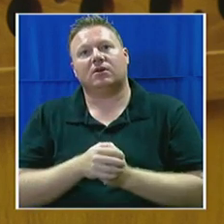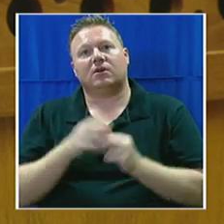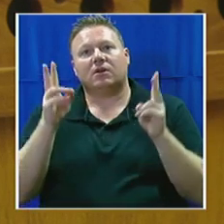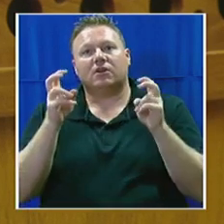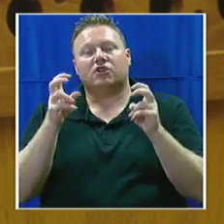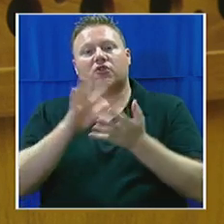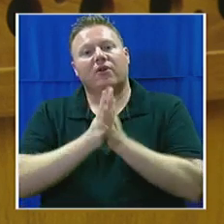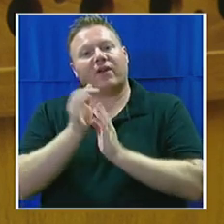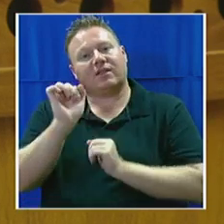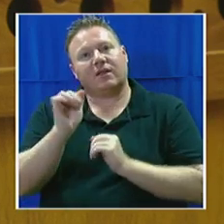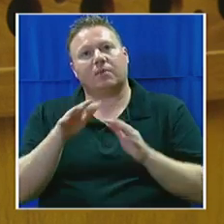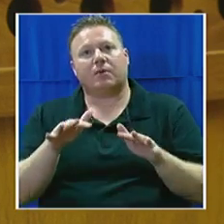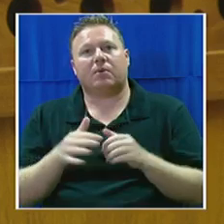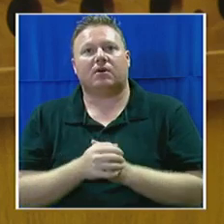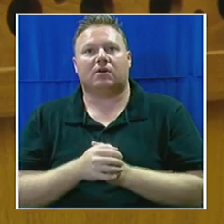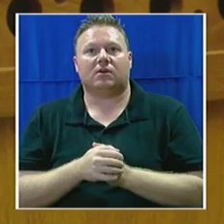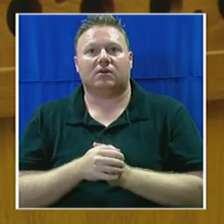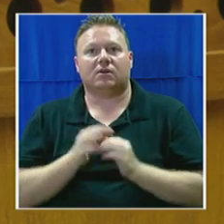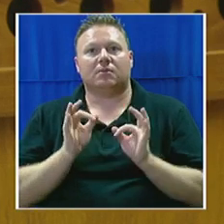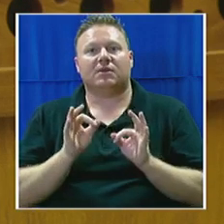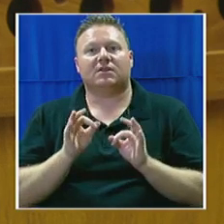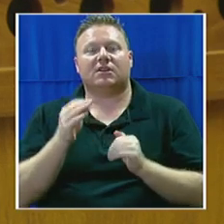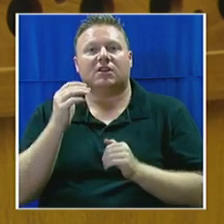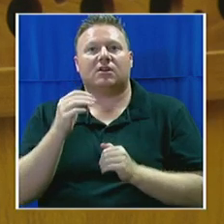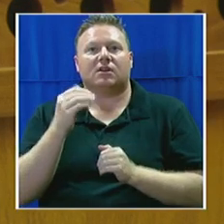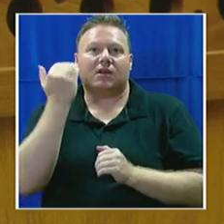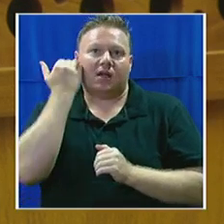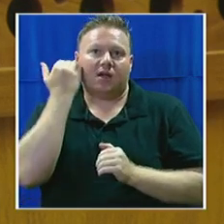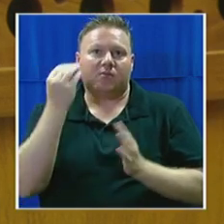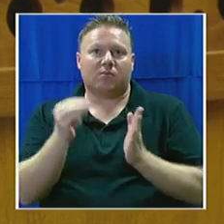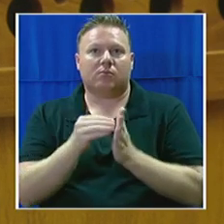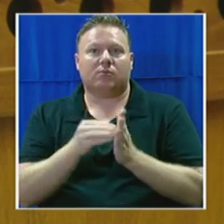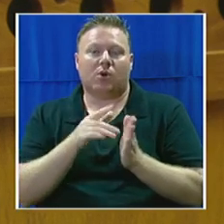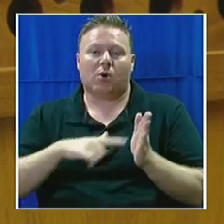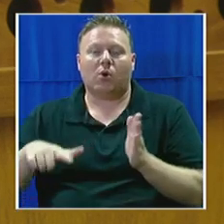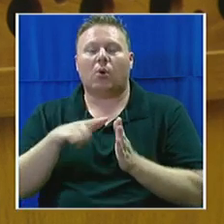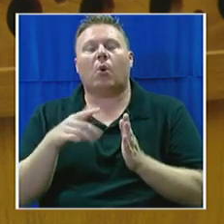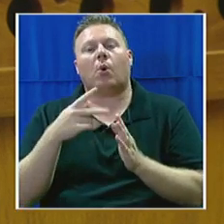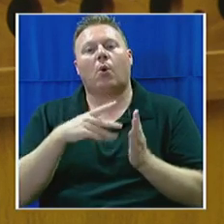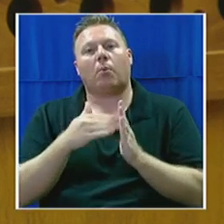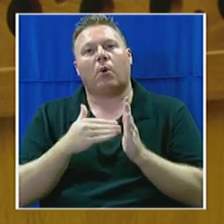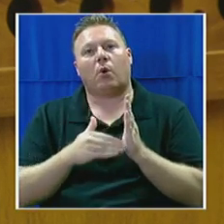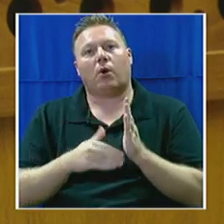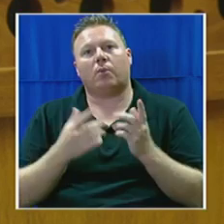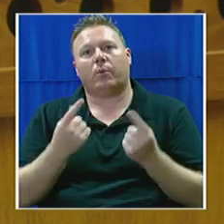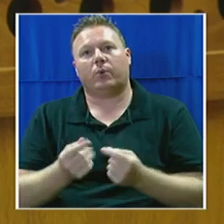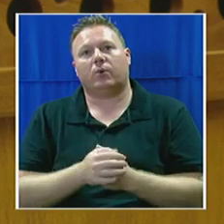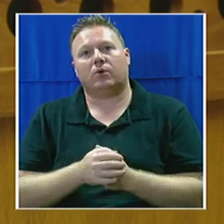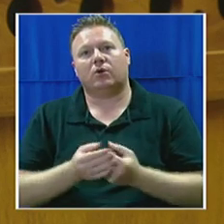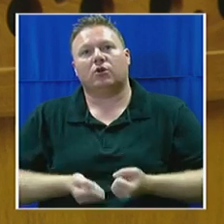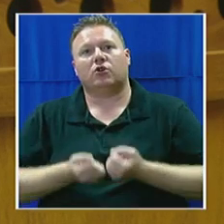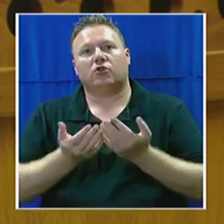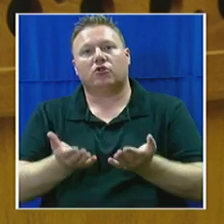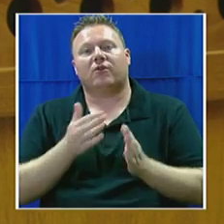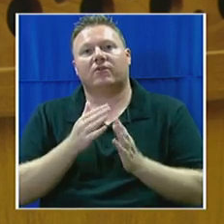their people, particularly when government implements a local government program focusing on service